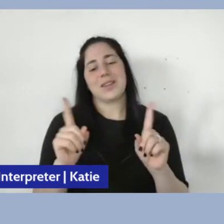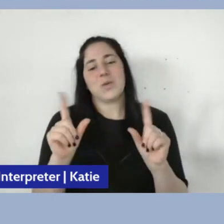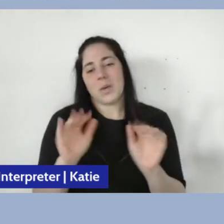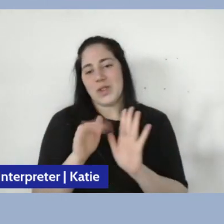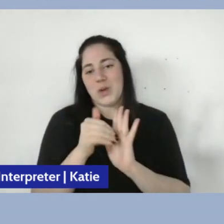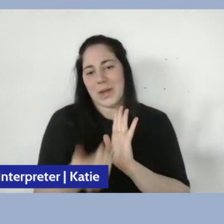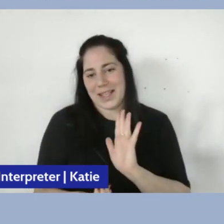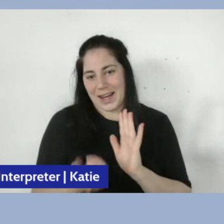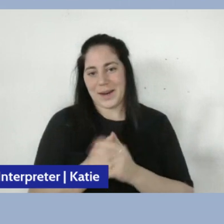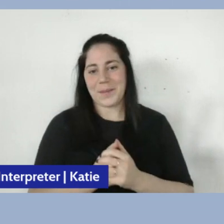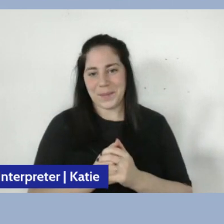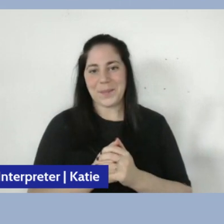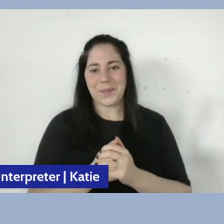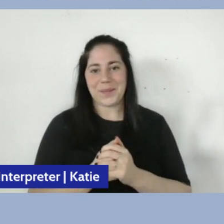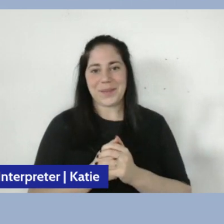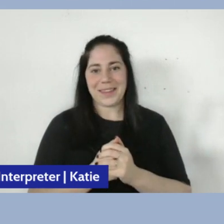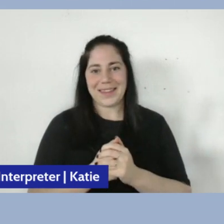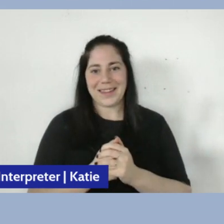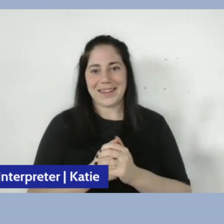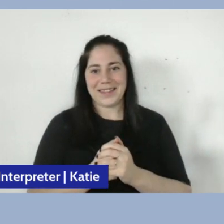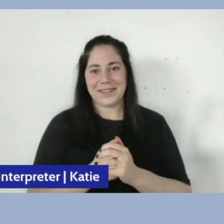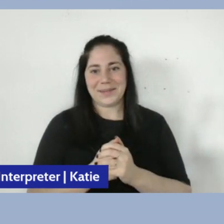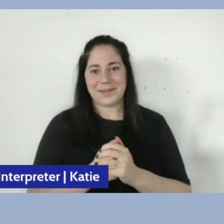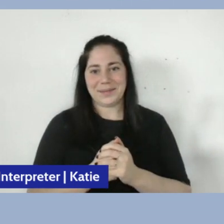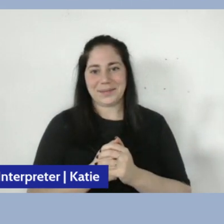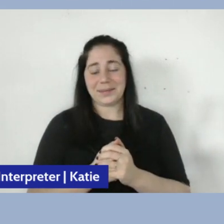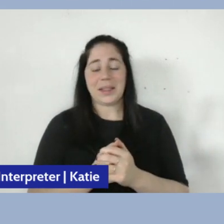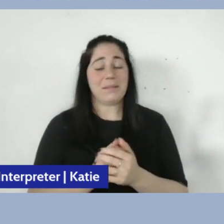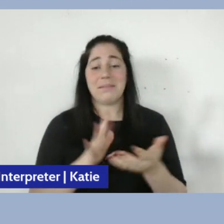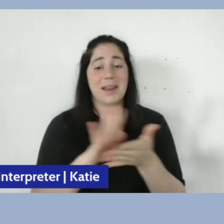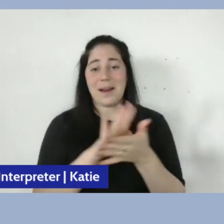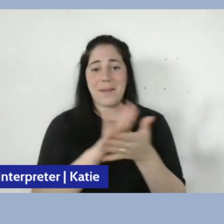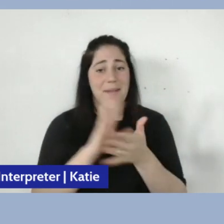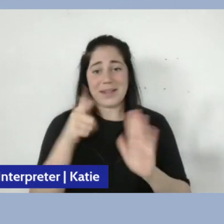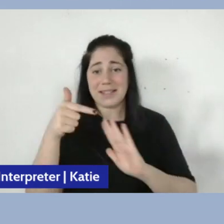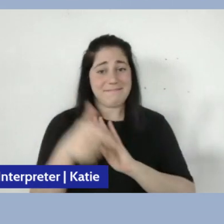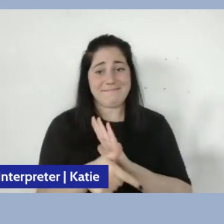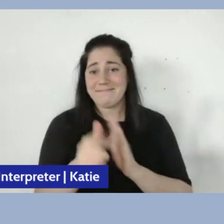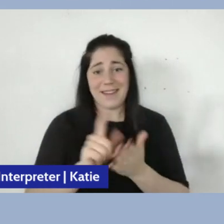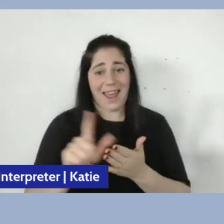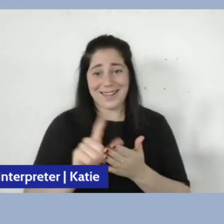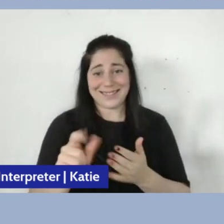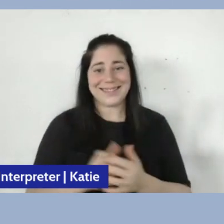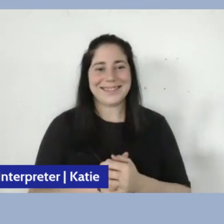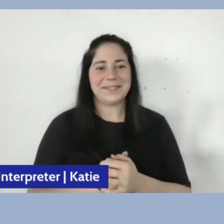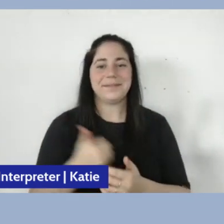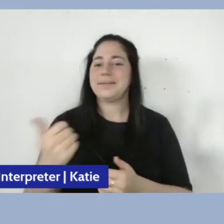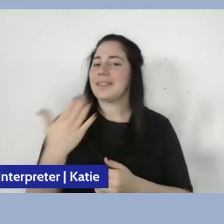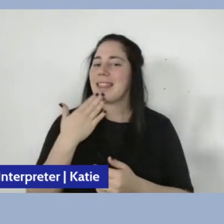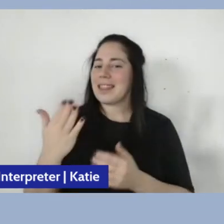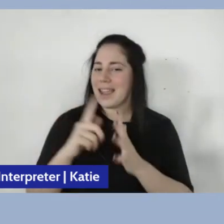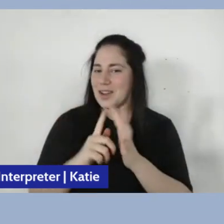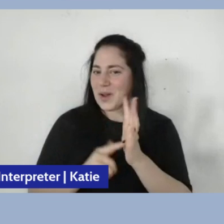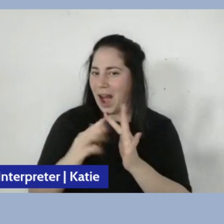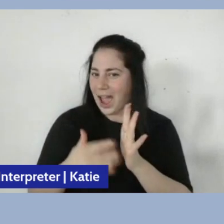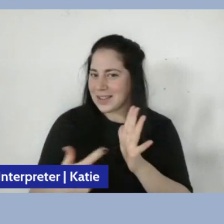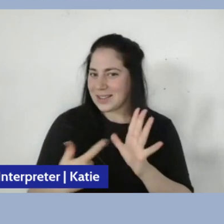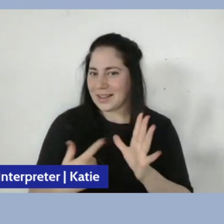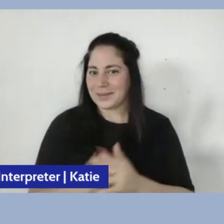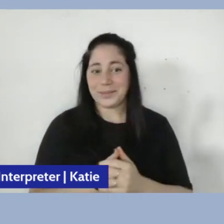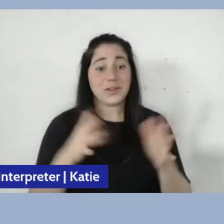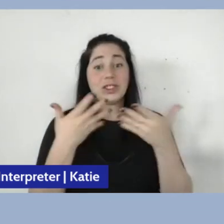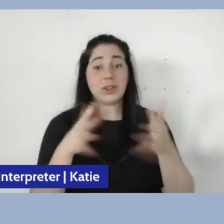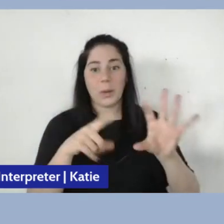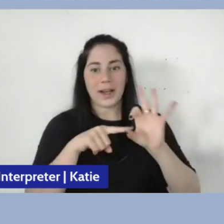Fay, but happy to talk about it in more detail. Thank you. Oh, thanks, Eliza. So if you've got questions for